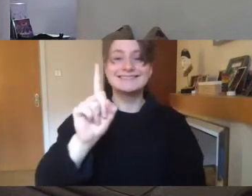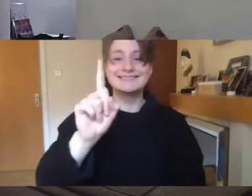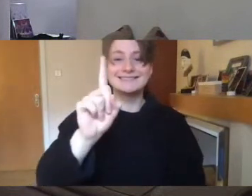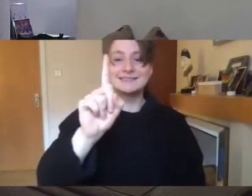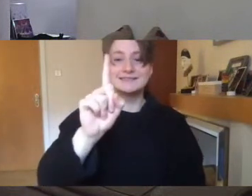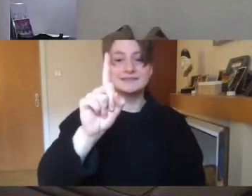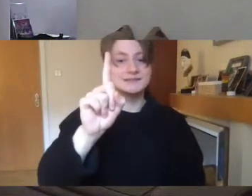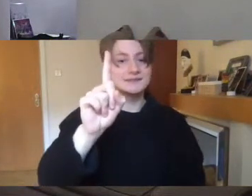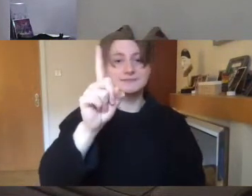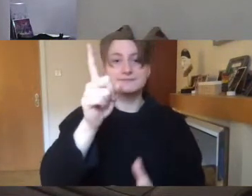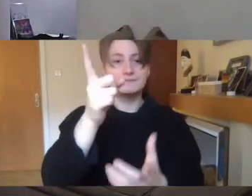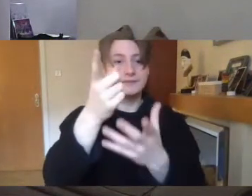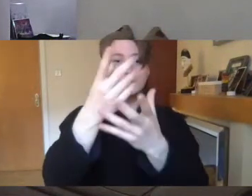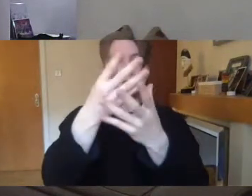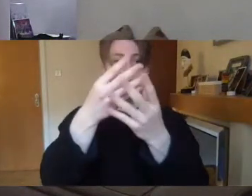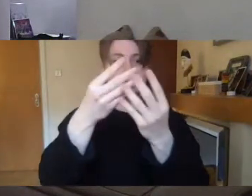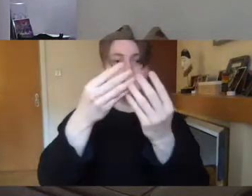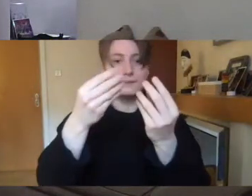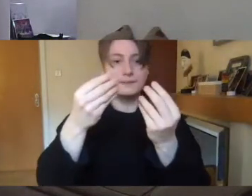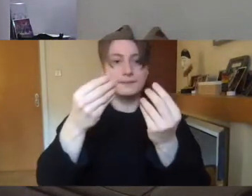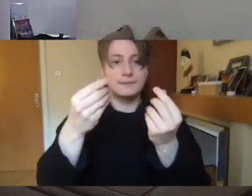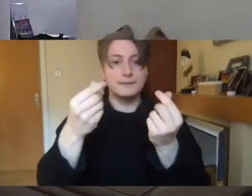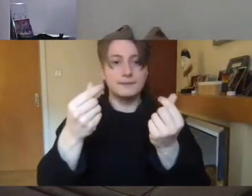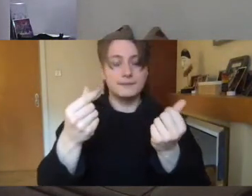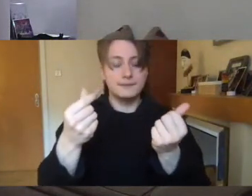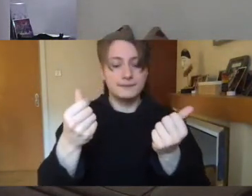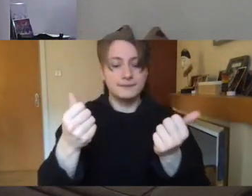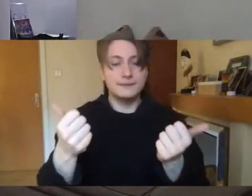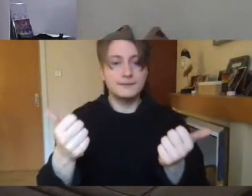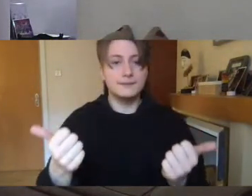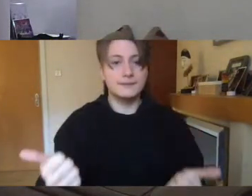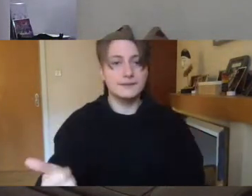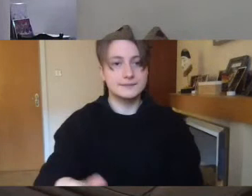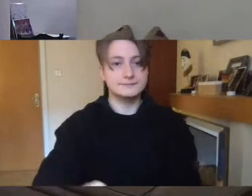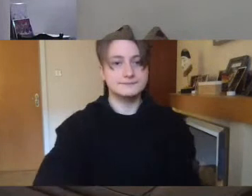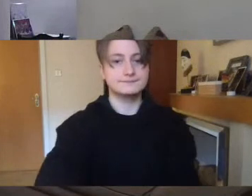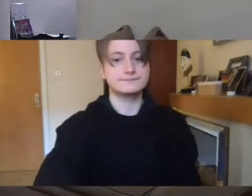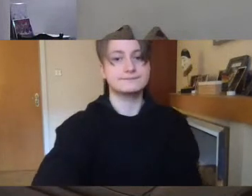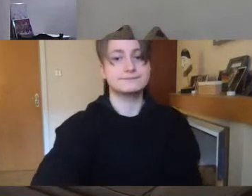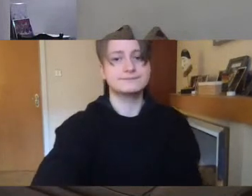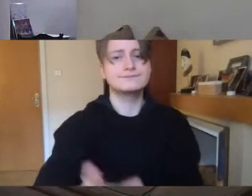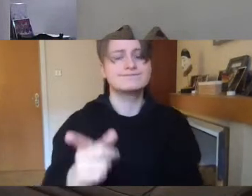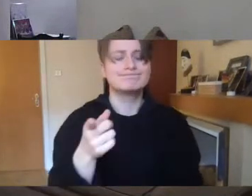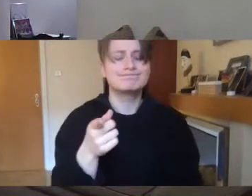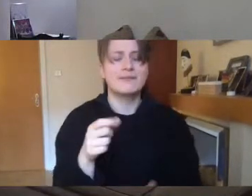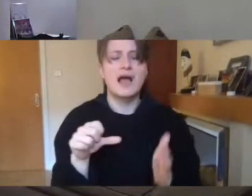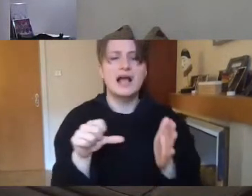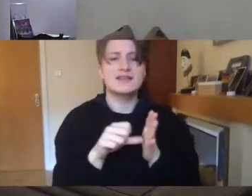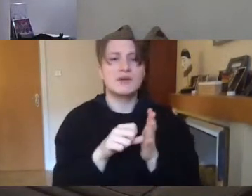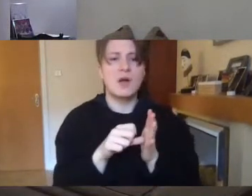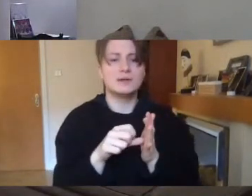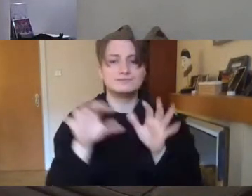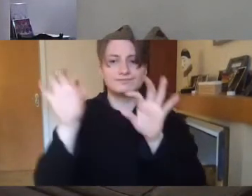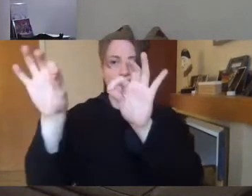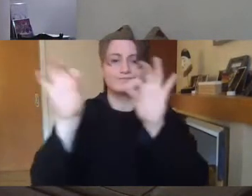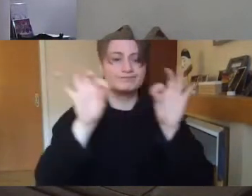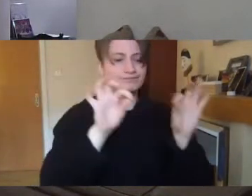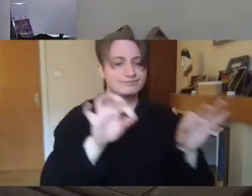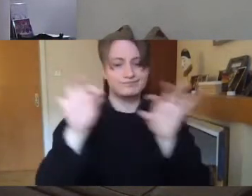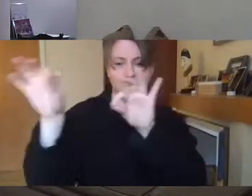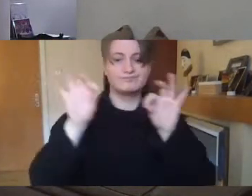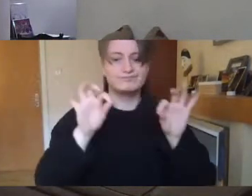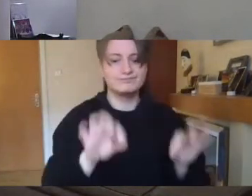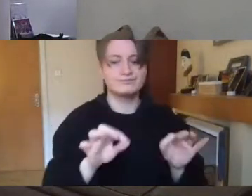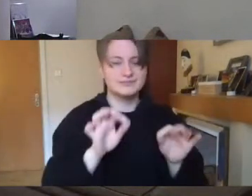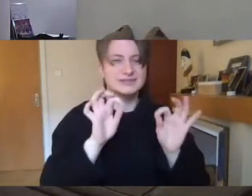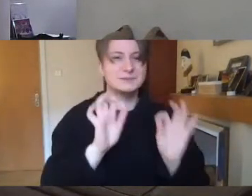necessarily have a imagery for each particular section, but I was very struck by how thoughtful